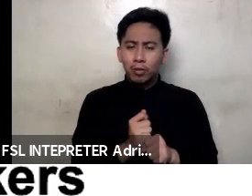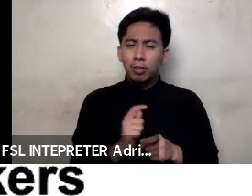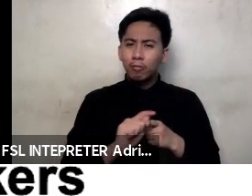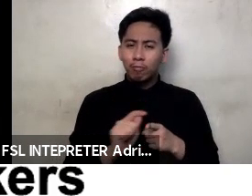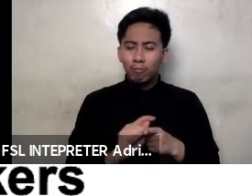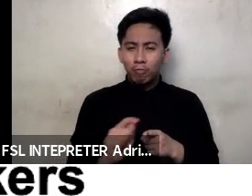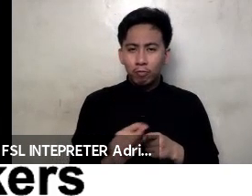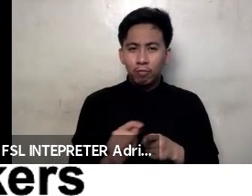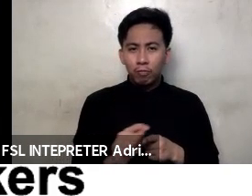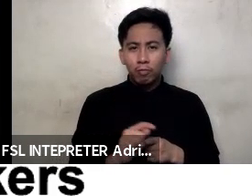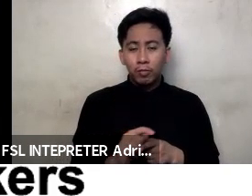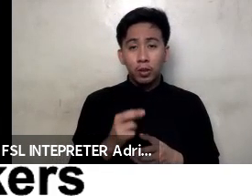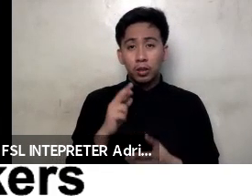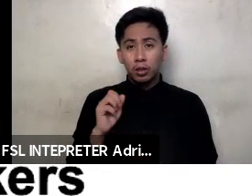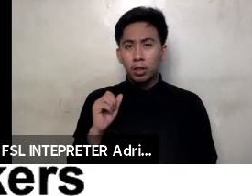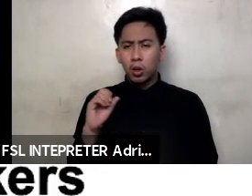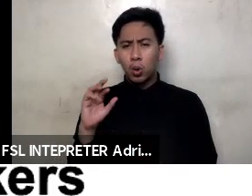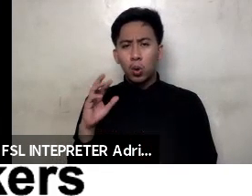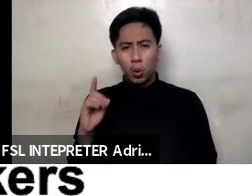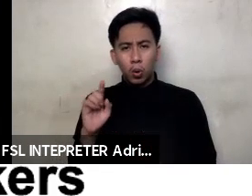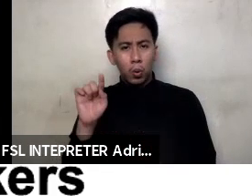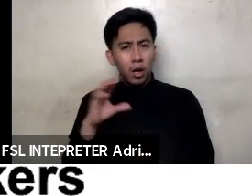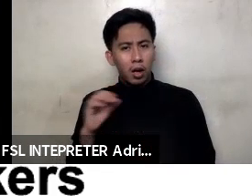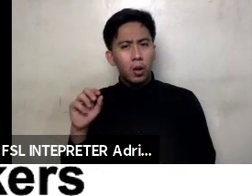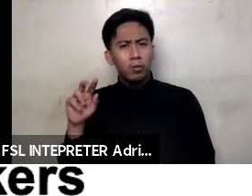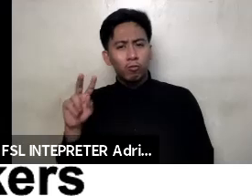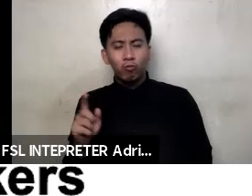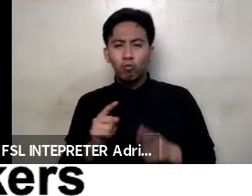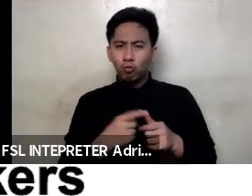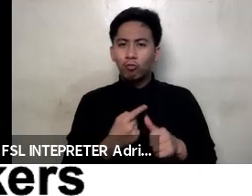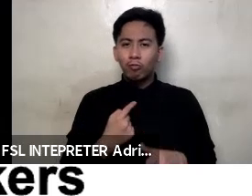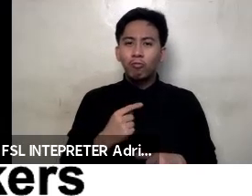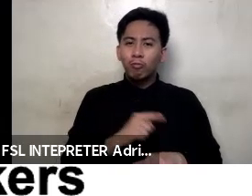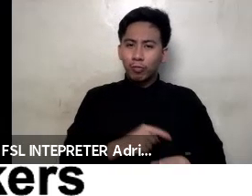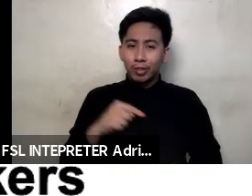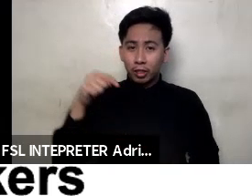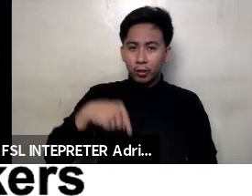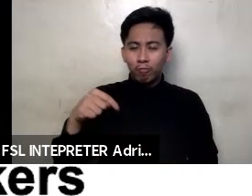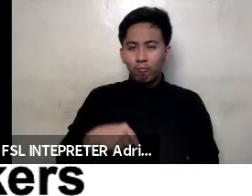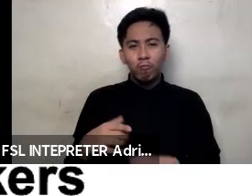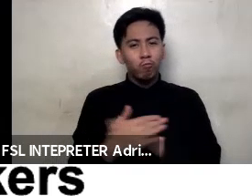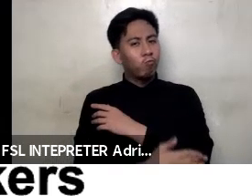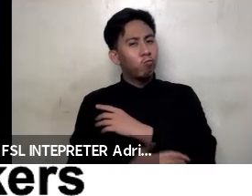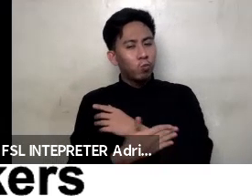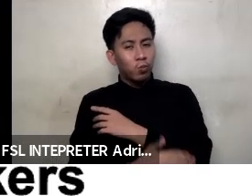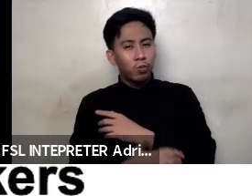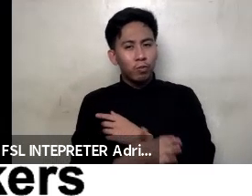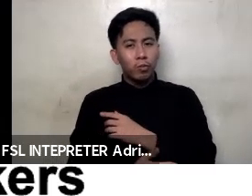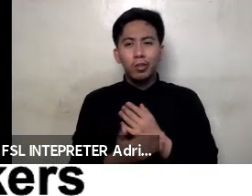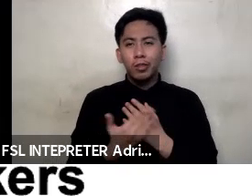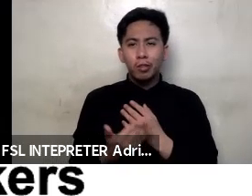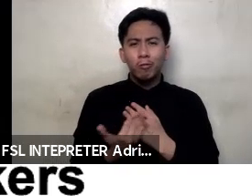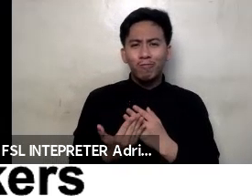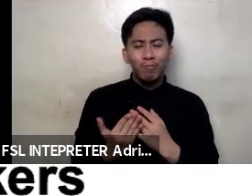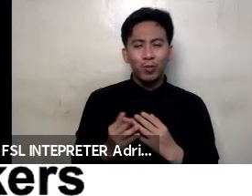ECCD record 1 and 2 trainings. Frontline health workers are easily